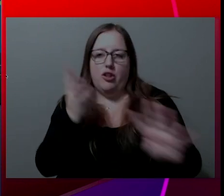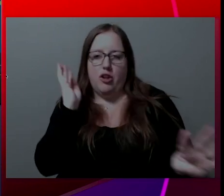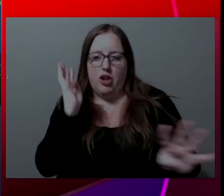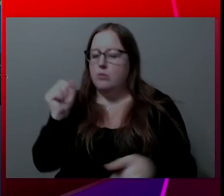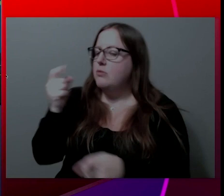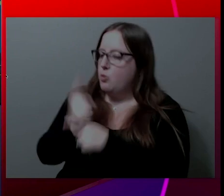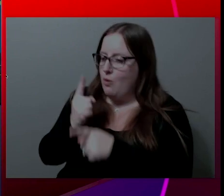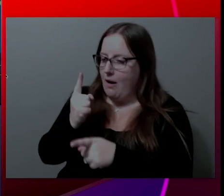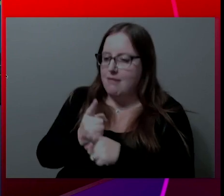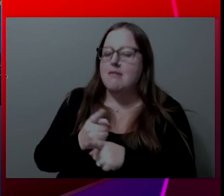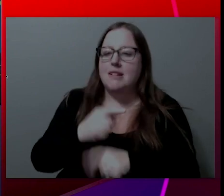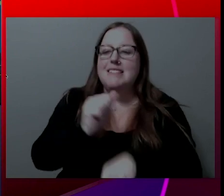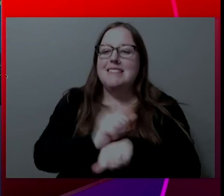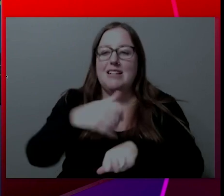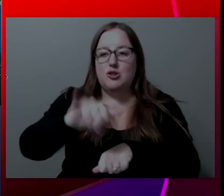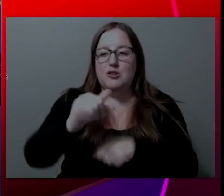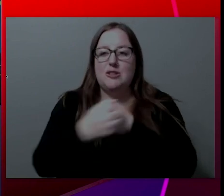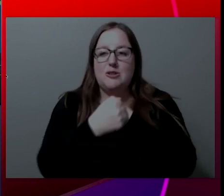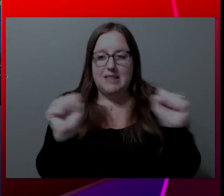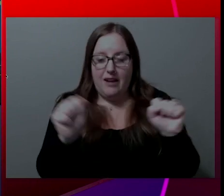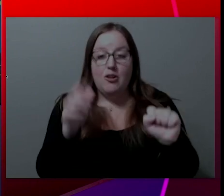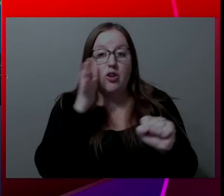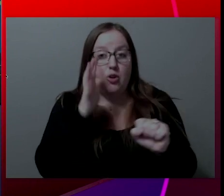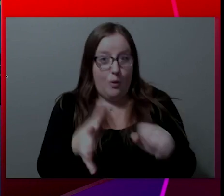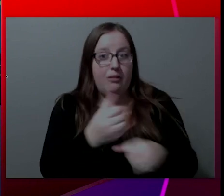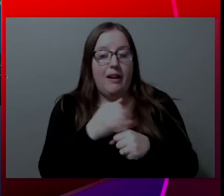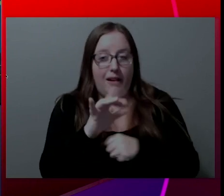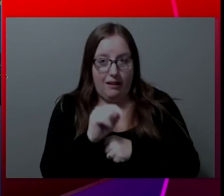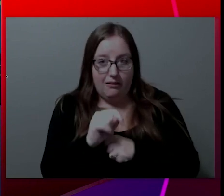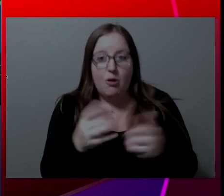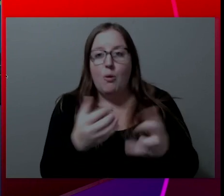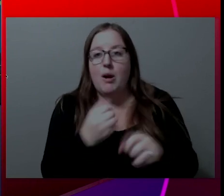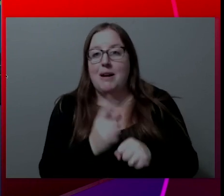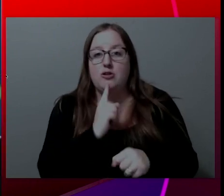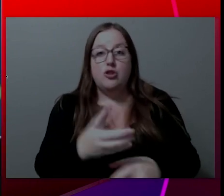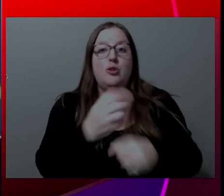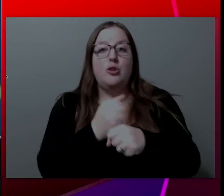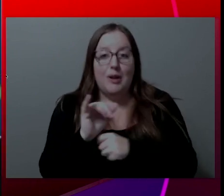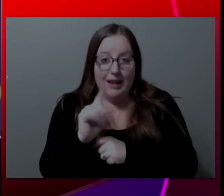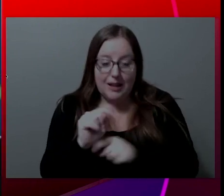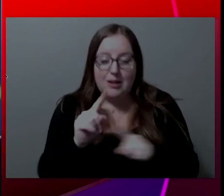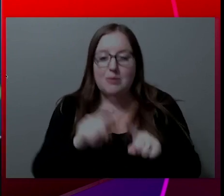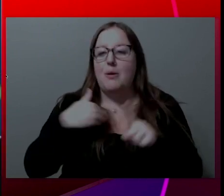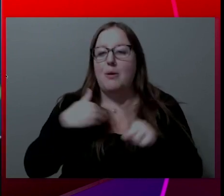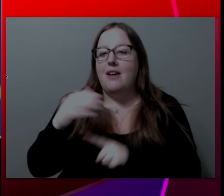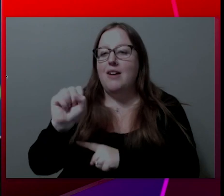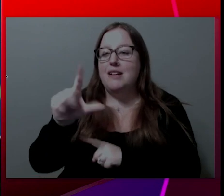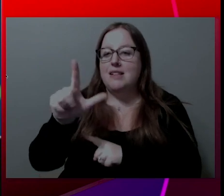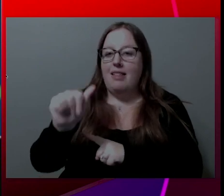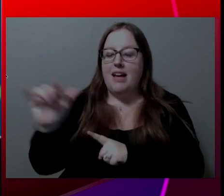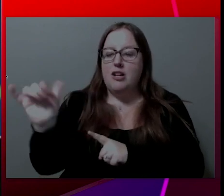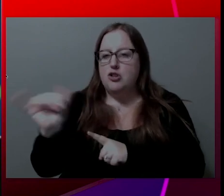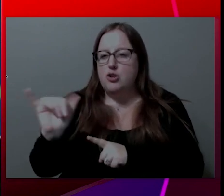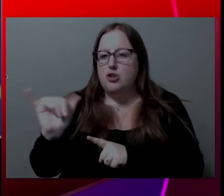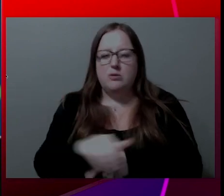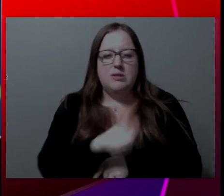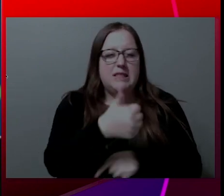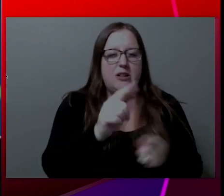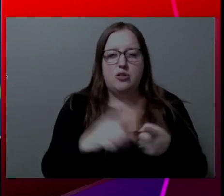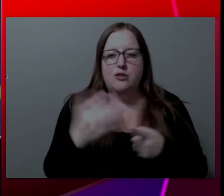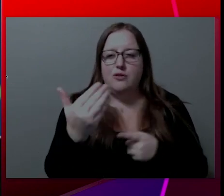are still safe. You'll eventually get it, and we want to make sure you get it within. We have an SLA internally of about 10 to 15